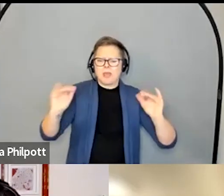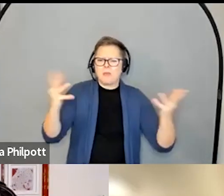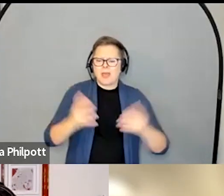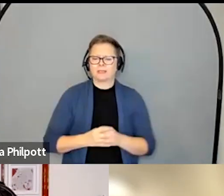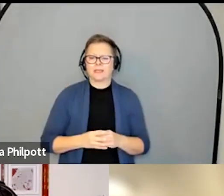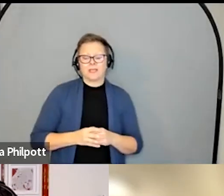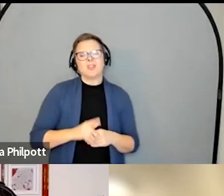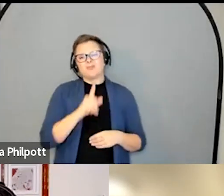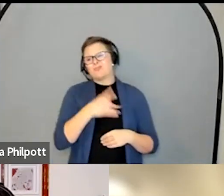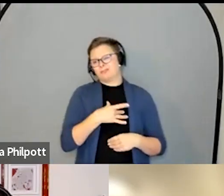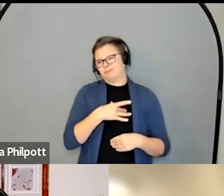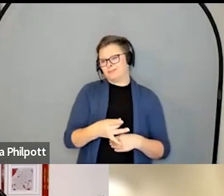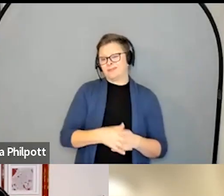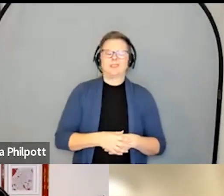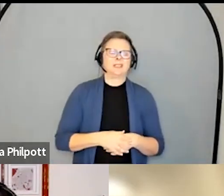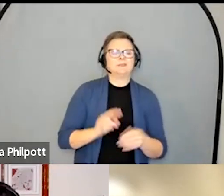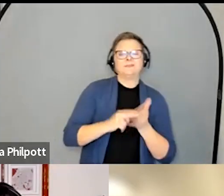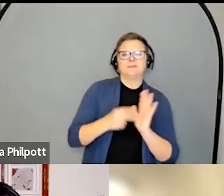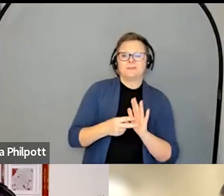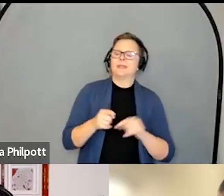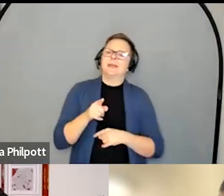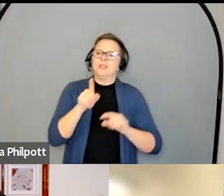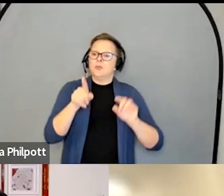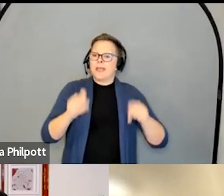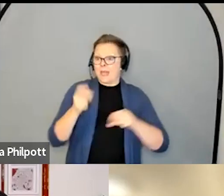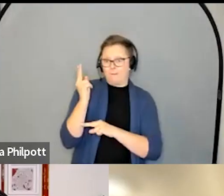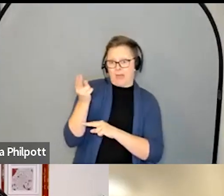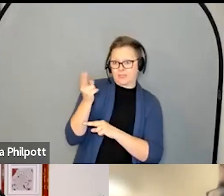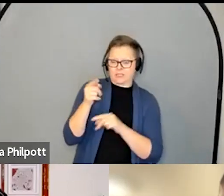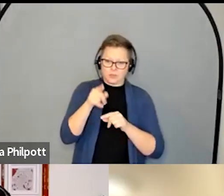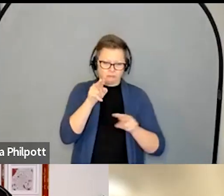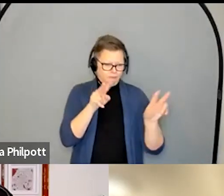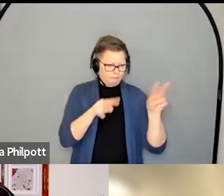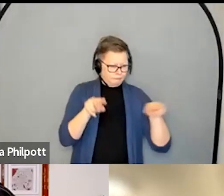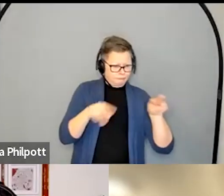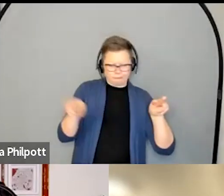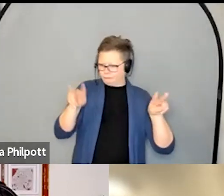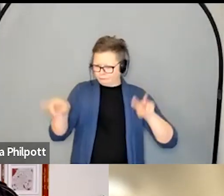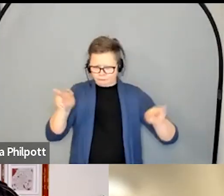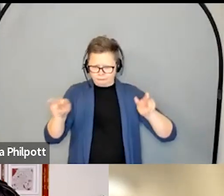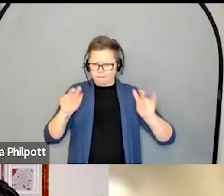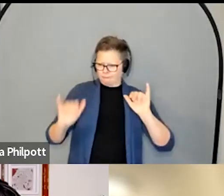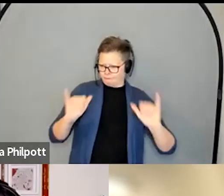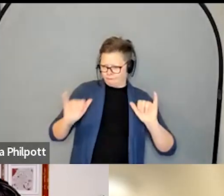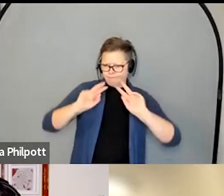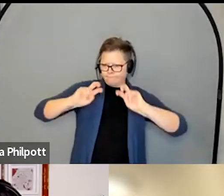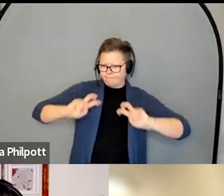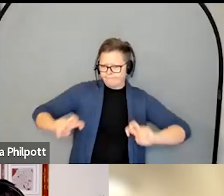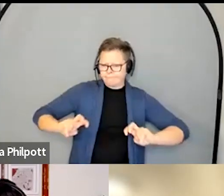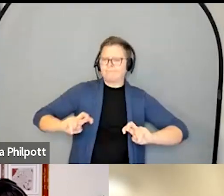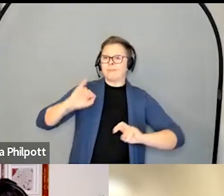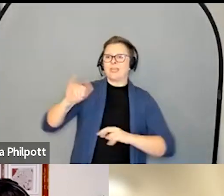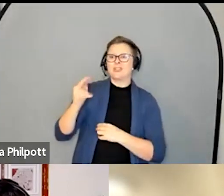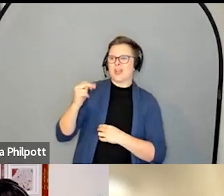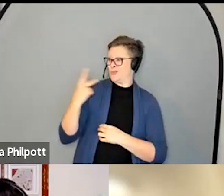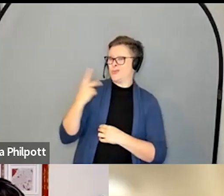is you can never validate a hypothesis. You can only falsify it. And the thing is that John, you remember when you and I first started talking about